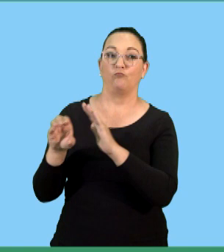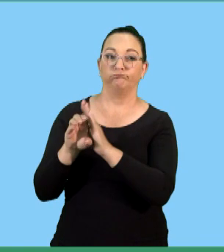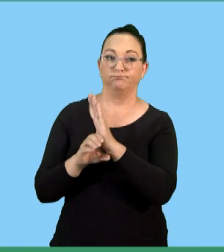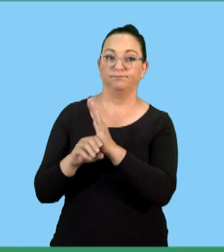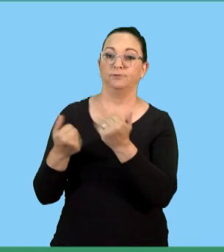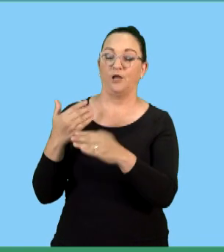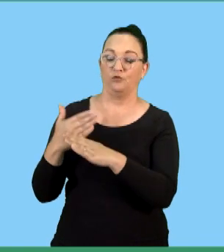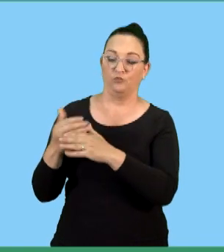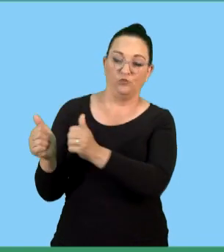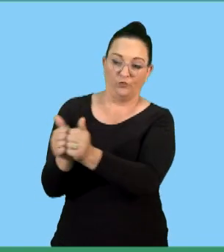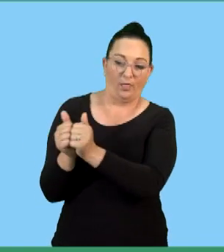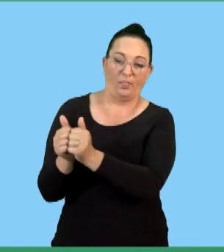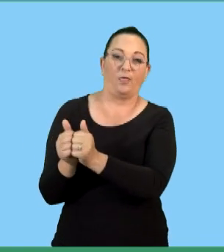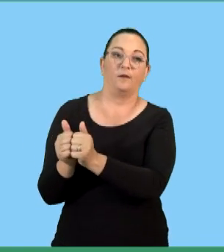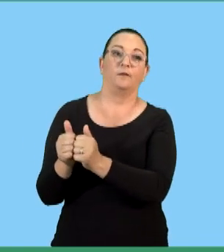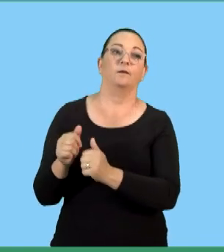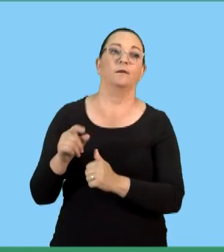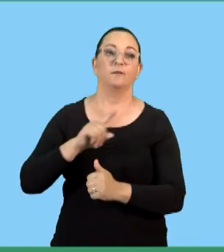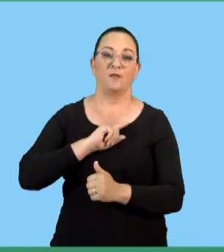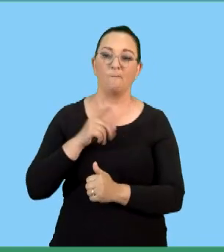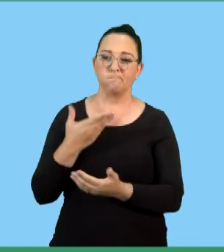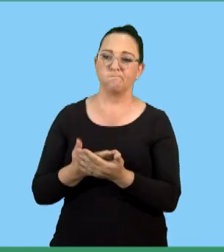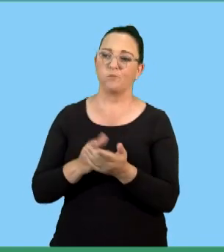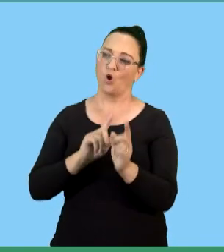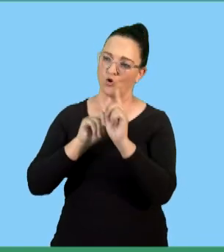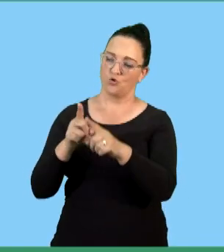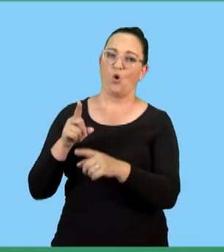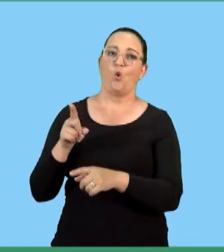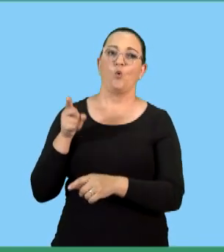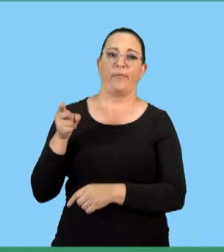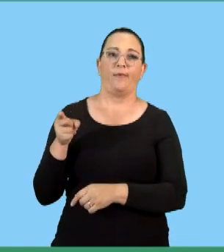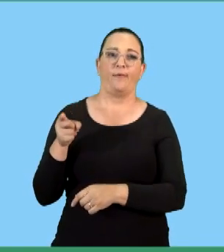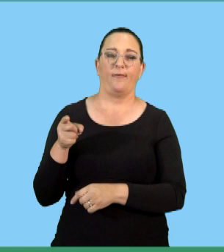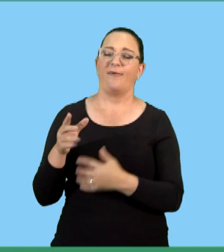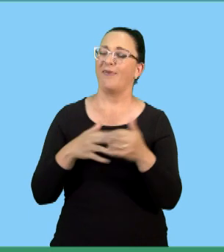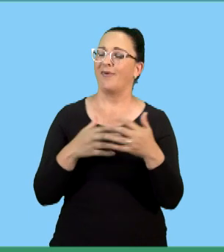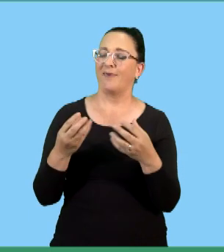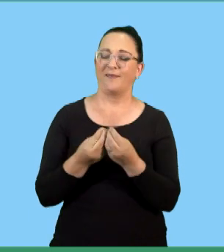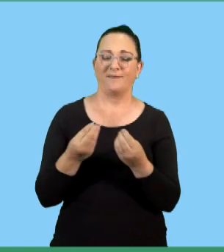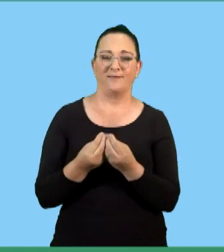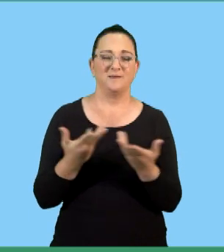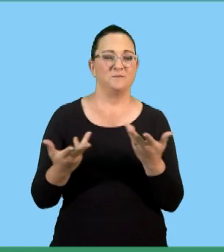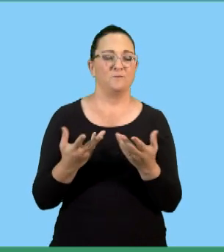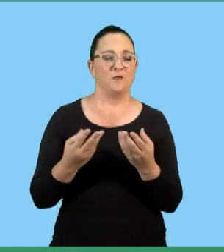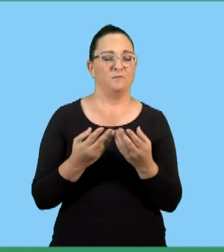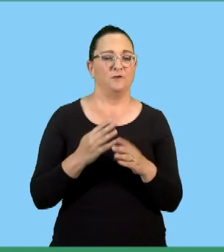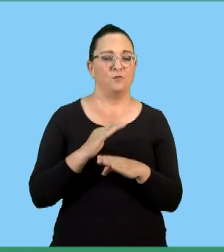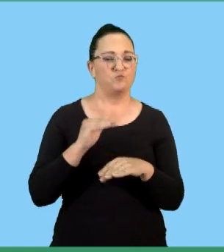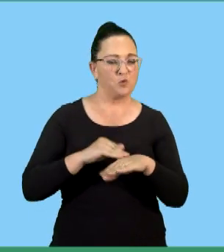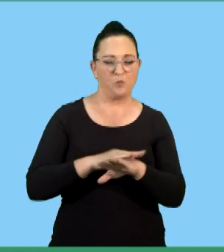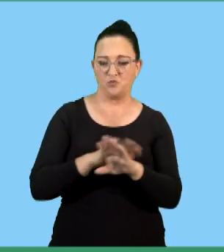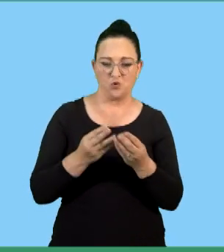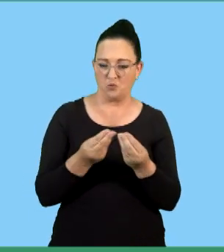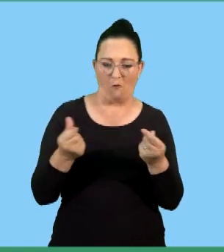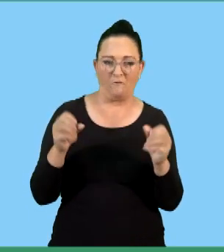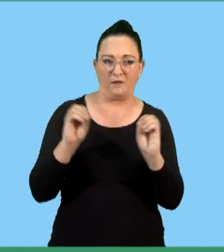and Arbitration. So employees have got a right to refer any of these unresolved disputes there